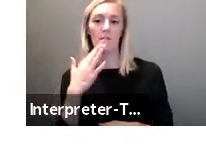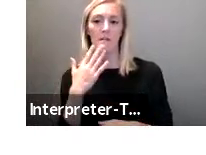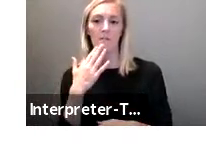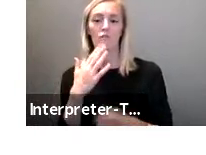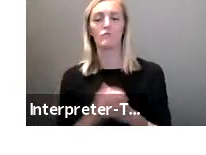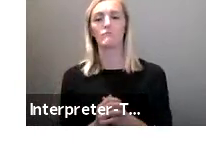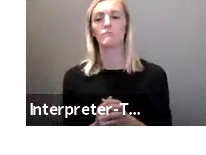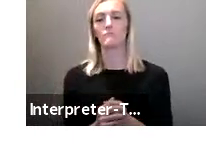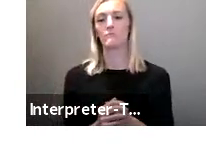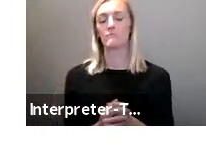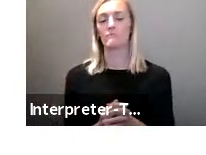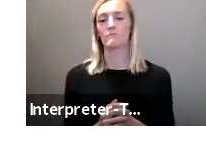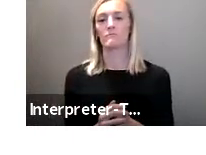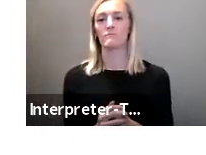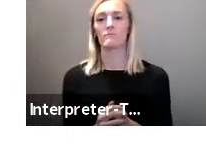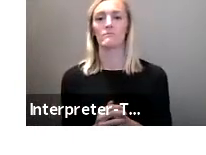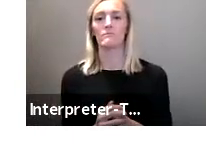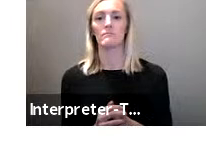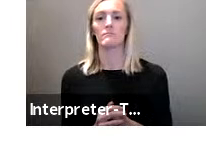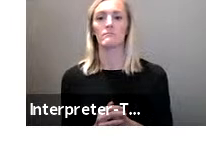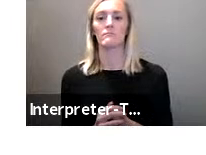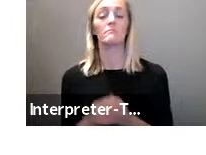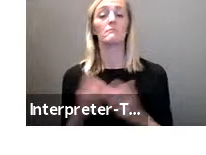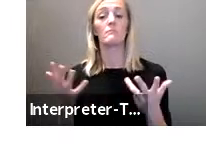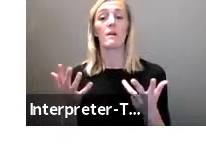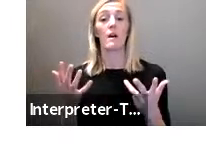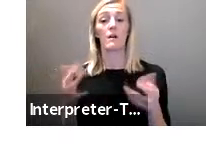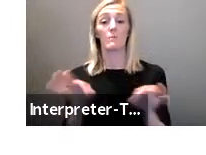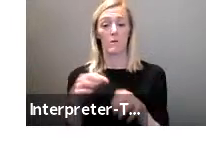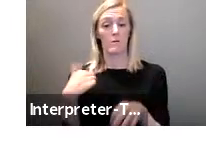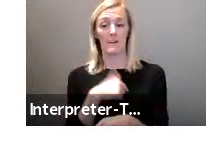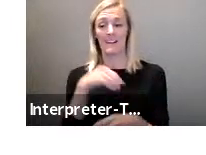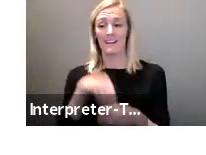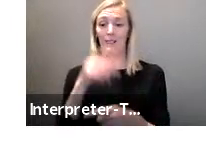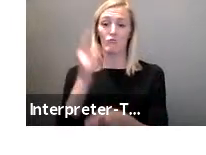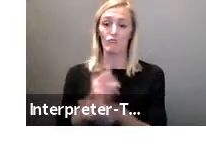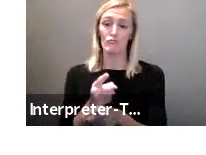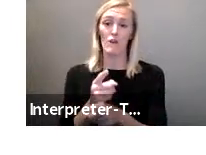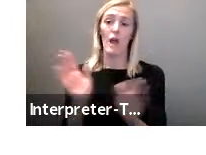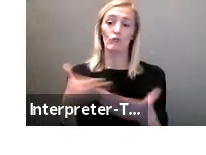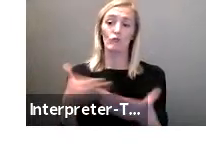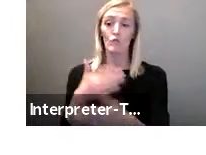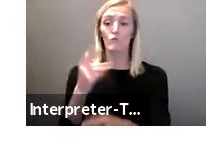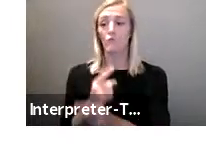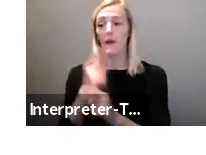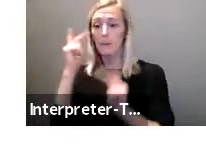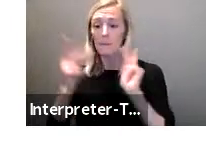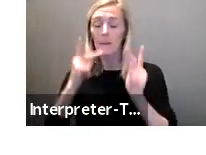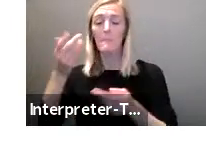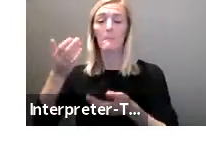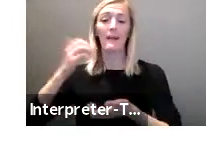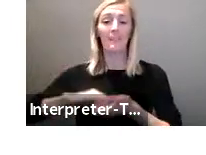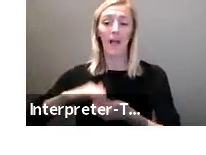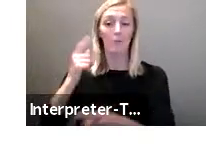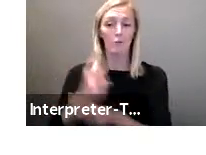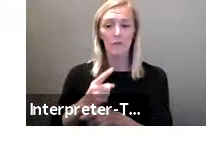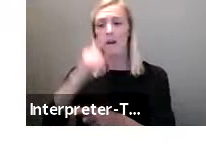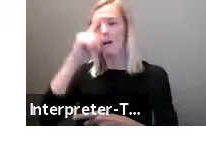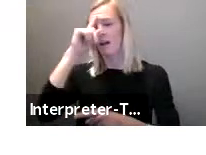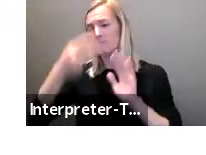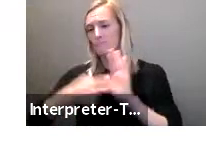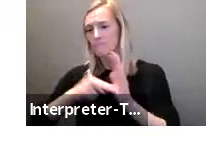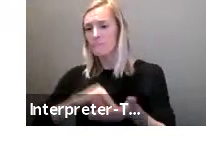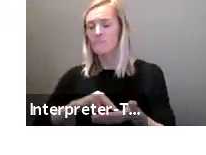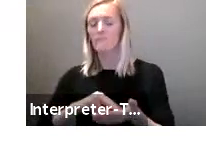of, are we in the right rooms with the right people, collaborating in the right ways and in very thoughtful and intentional